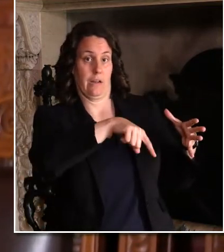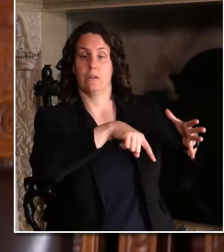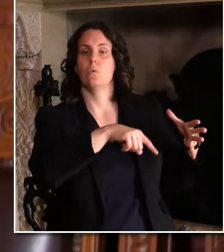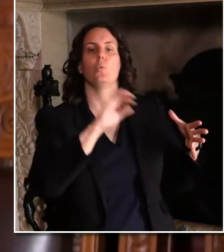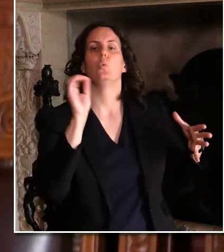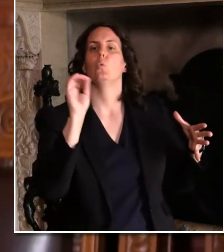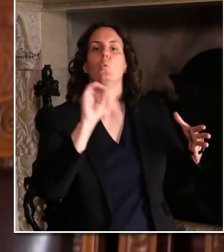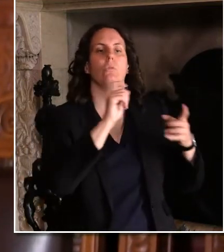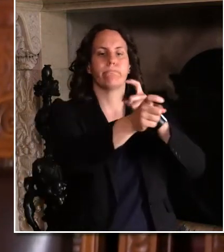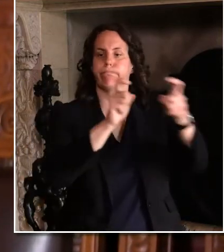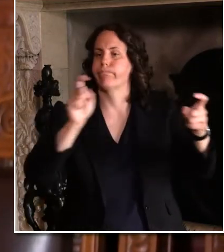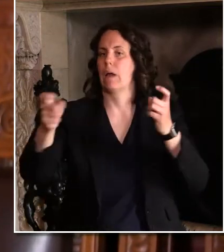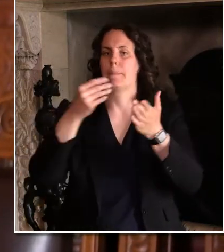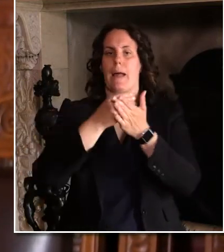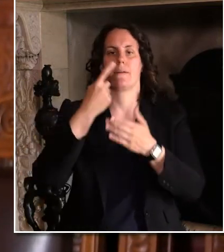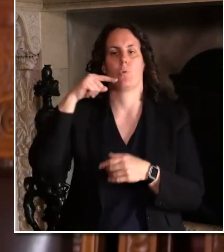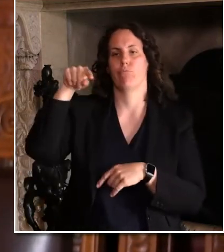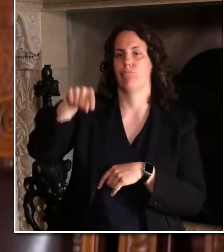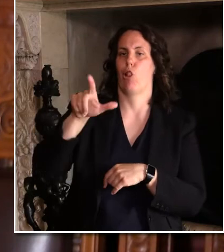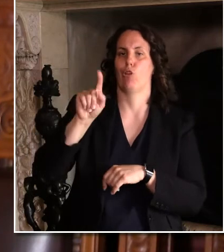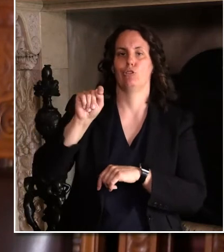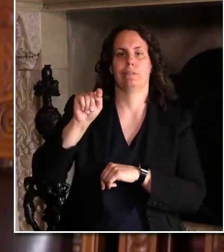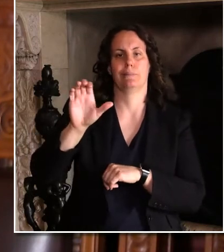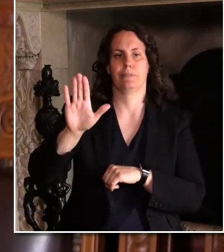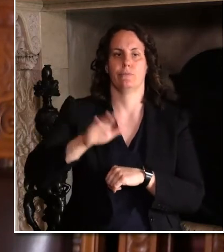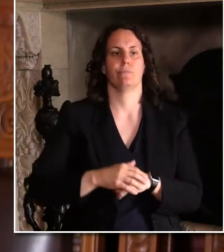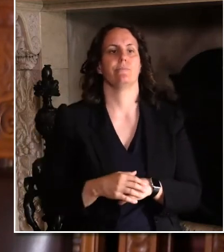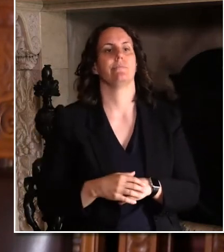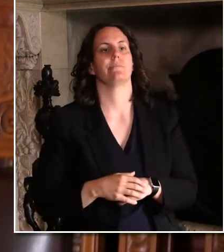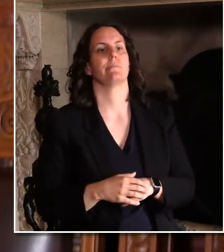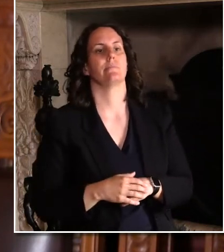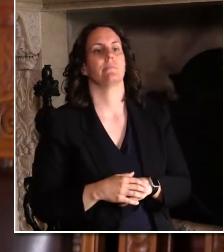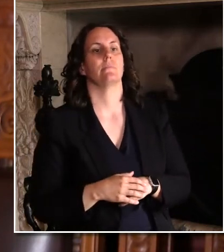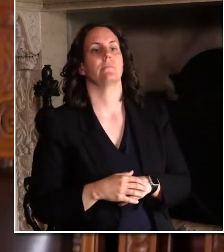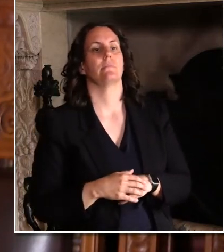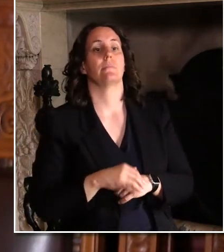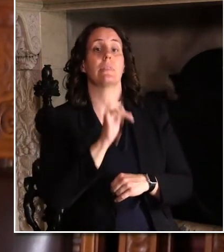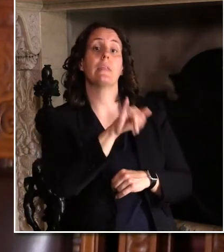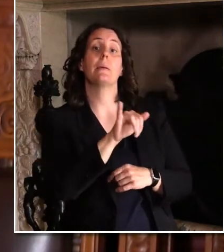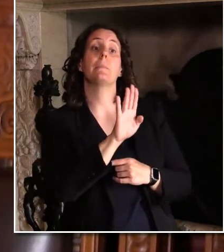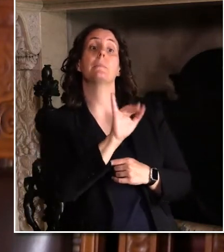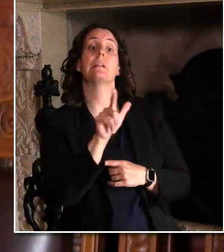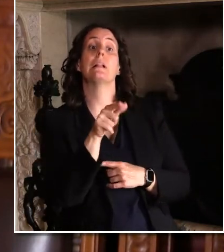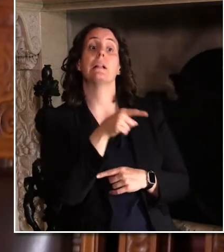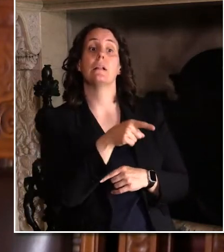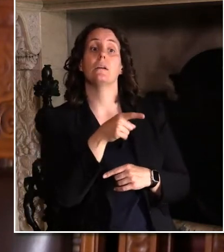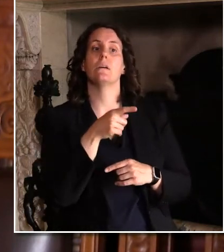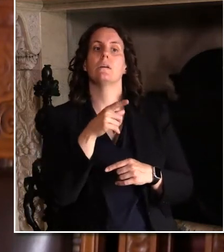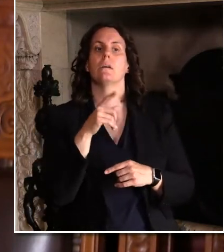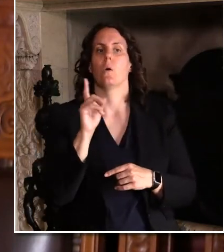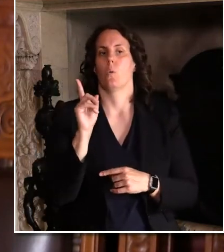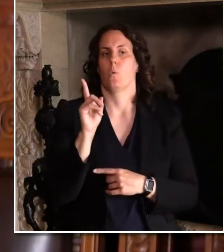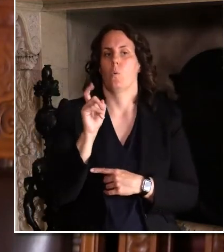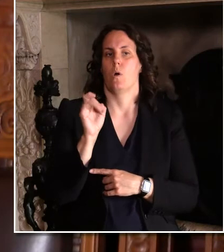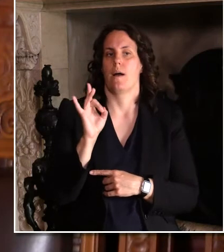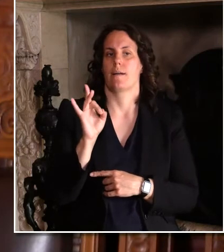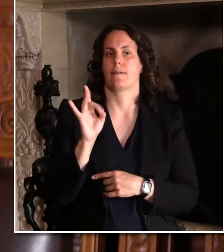The bill that was passed, Act 185, provided a very limited response to the COVID-19